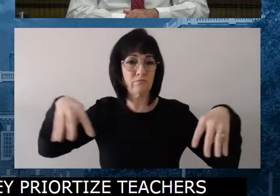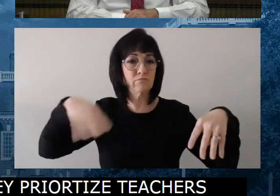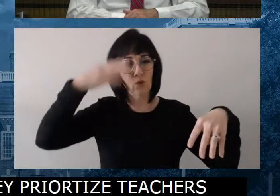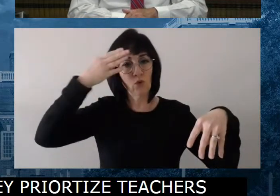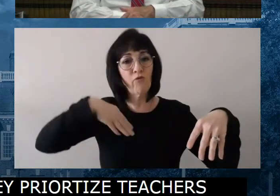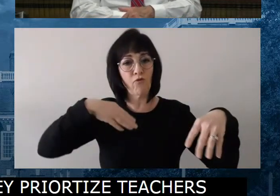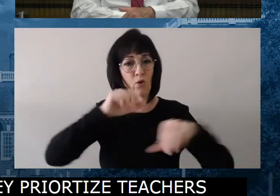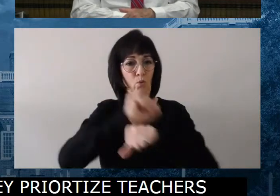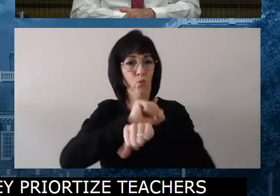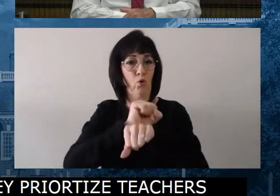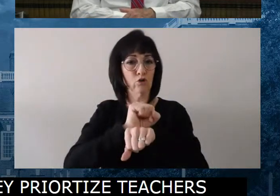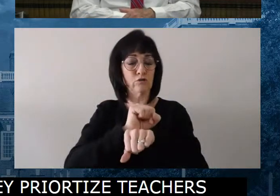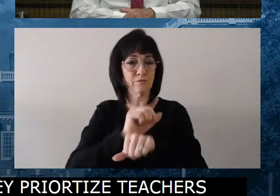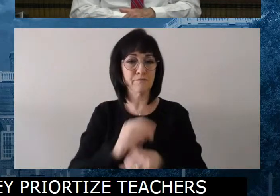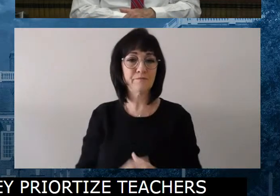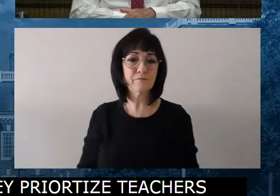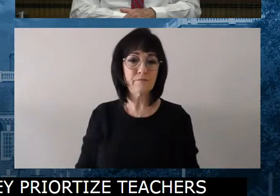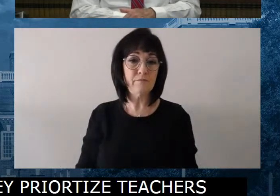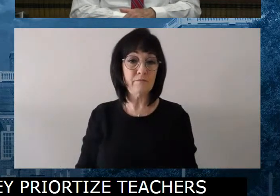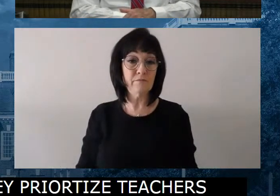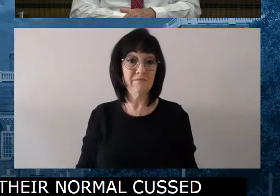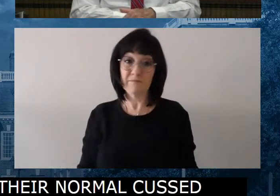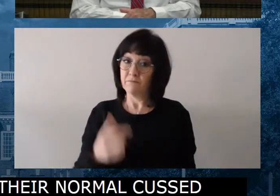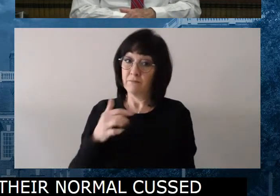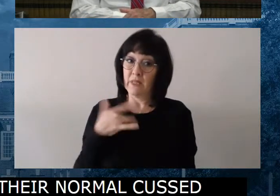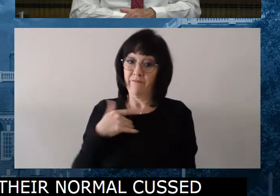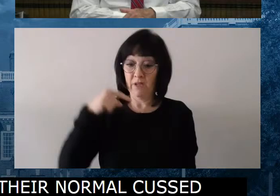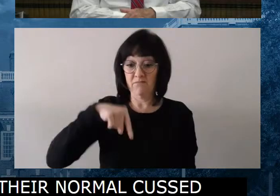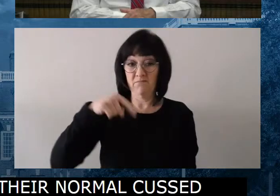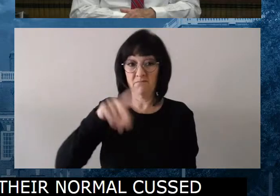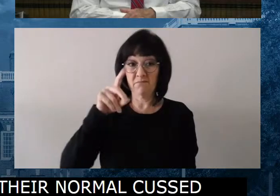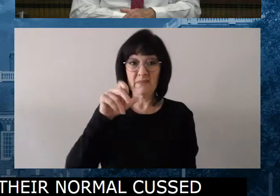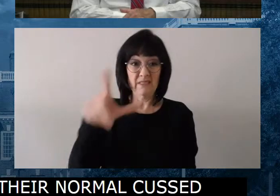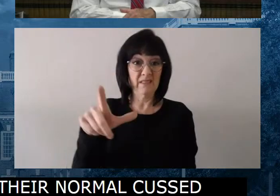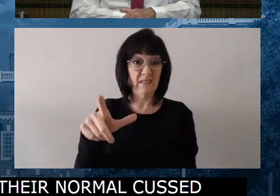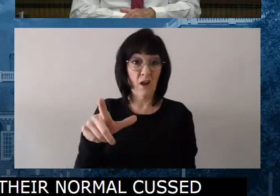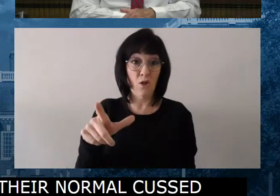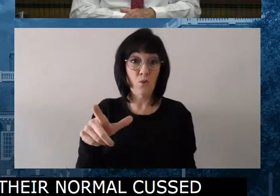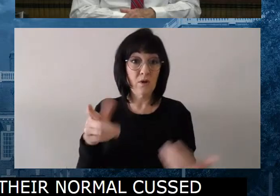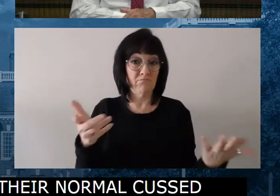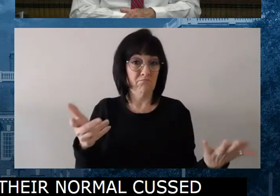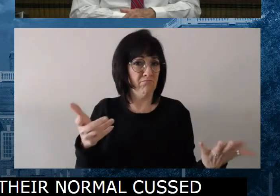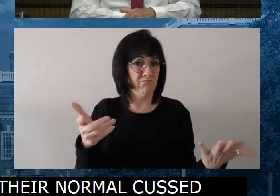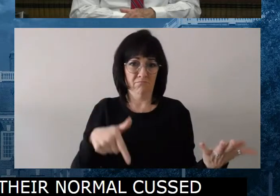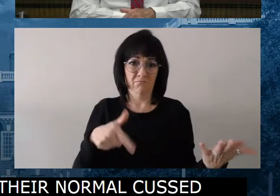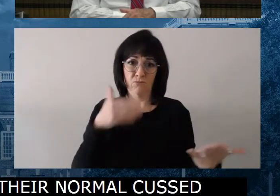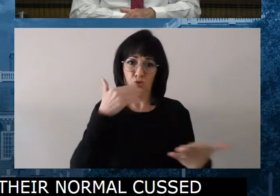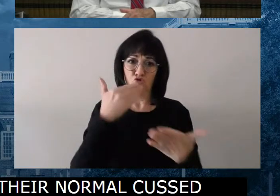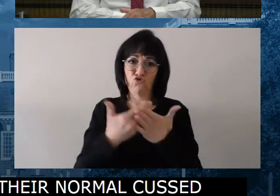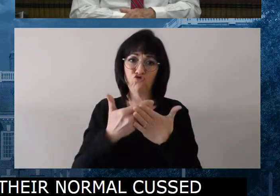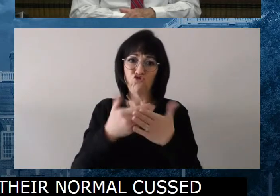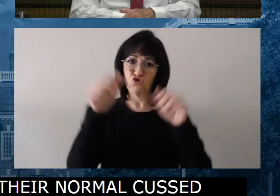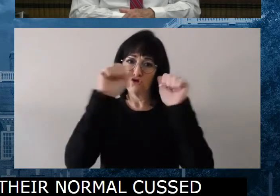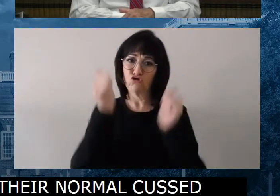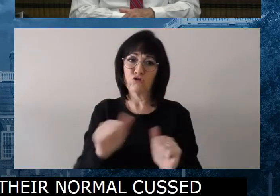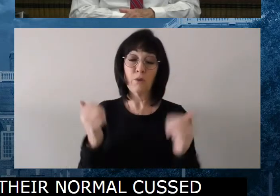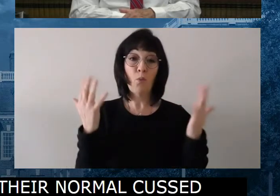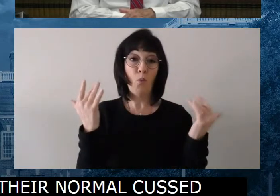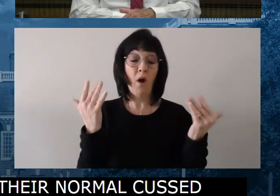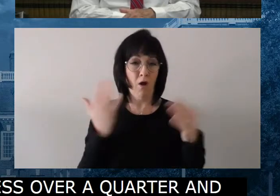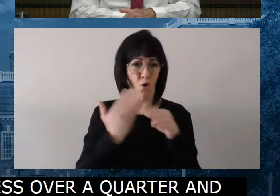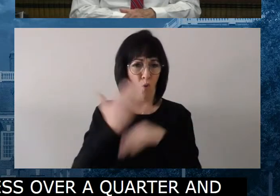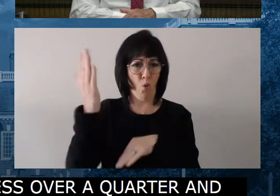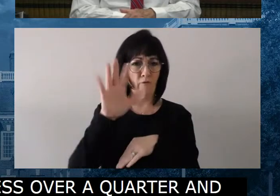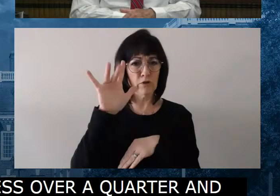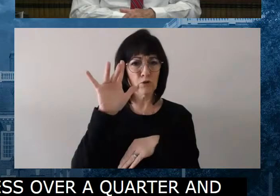progress. About over a quarter, over 25% of Delawareans have had at least one shot.